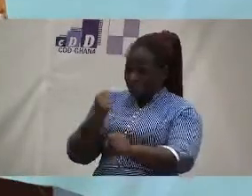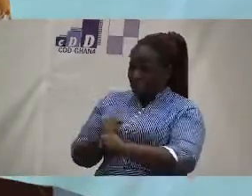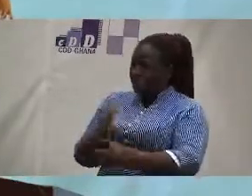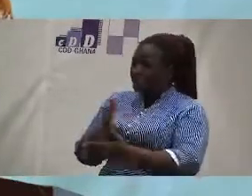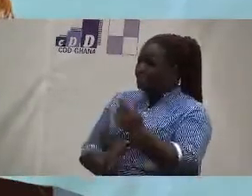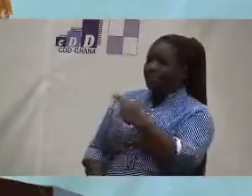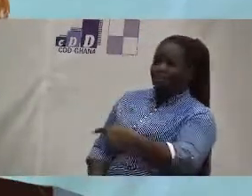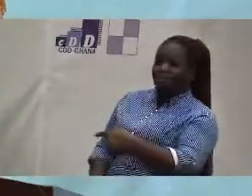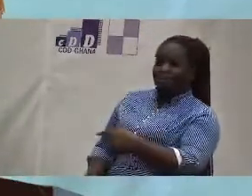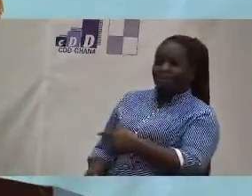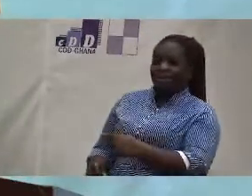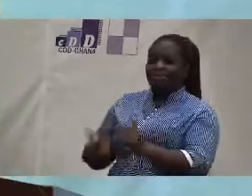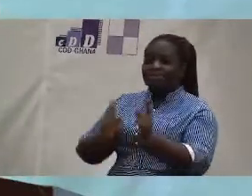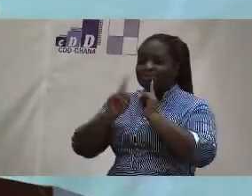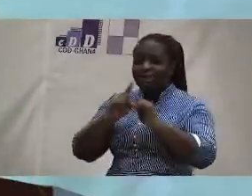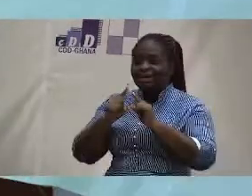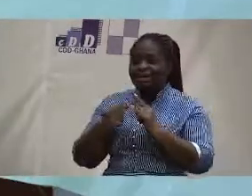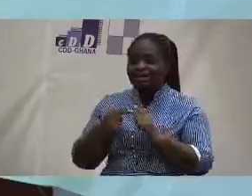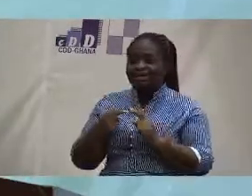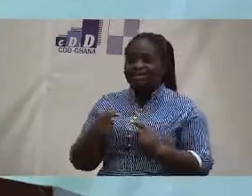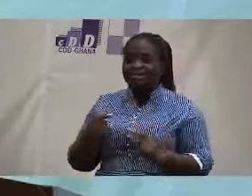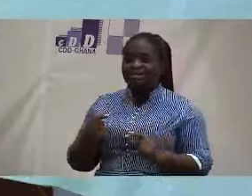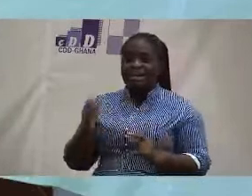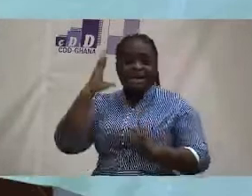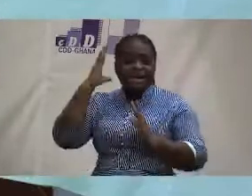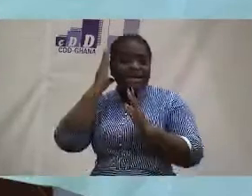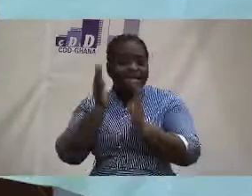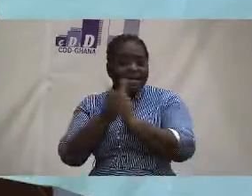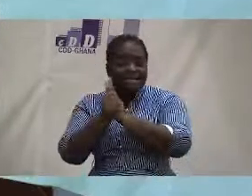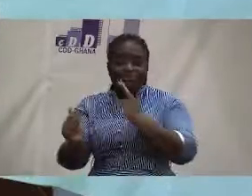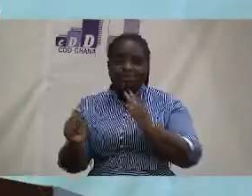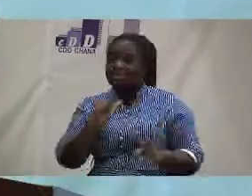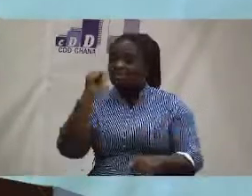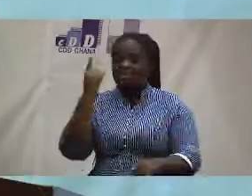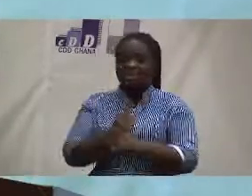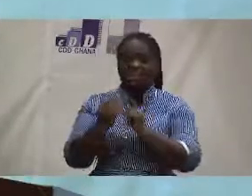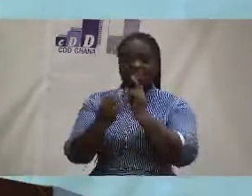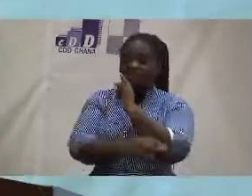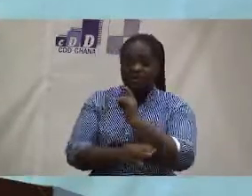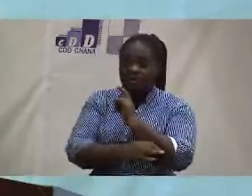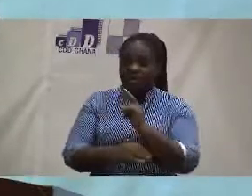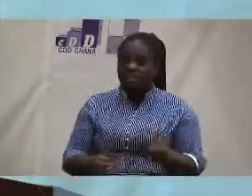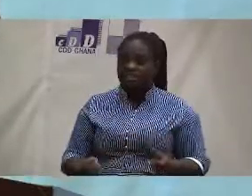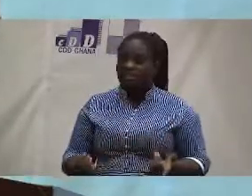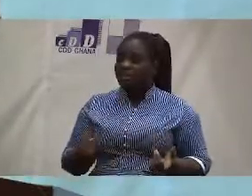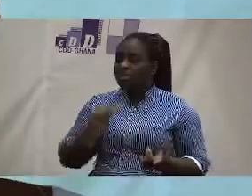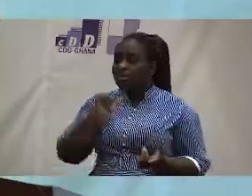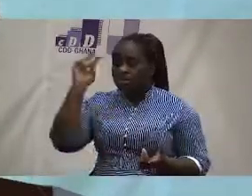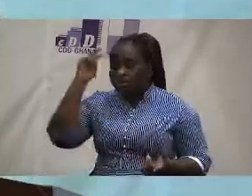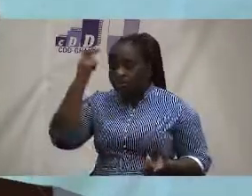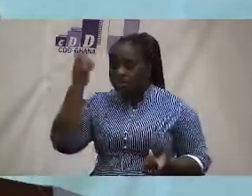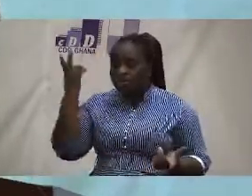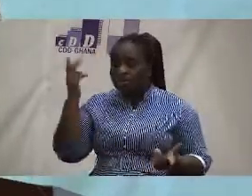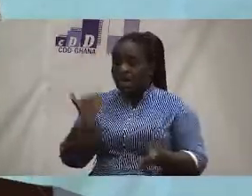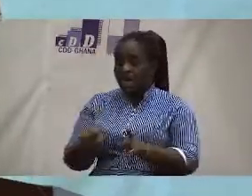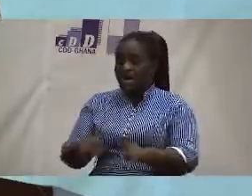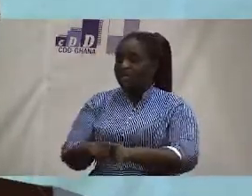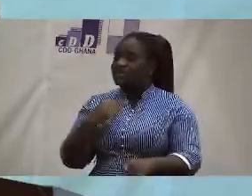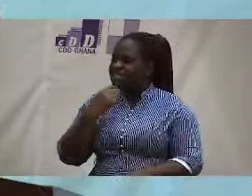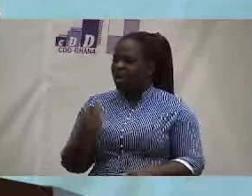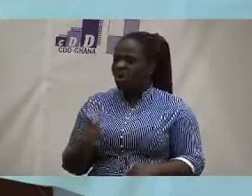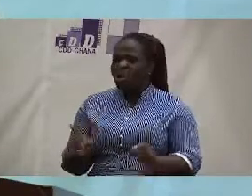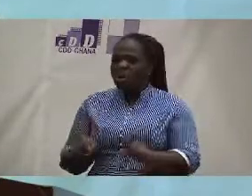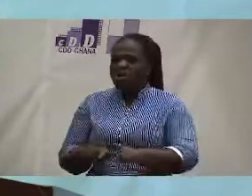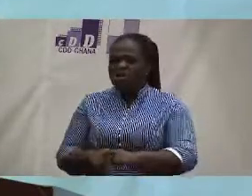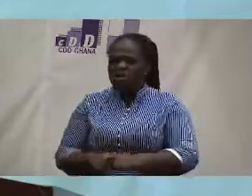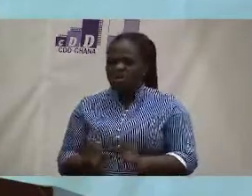as Russia to speak for them as experts, not just forming disinformation as we like to put it. They are also